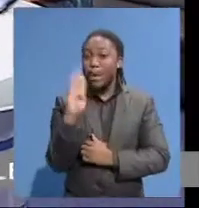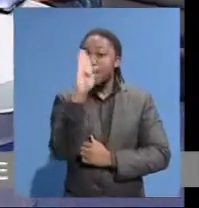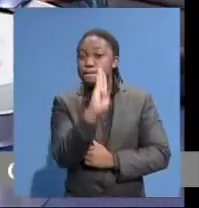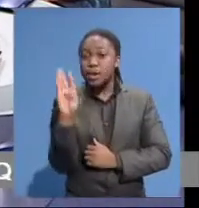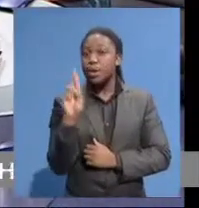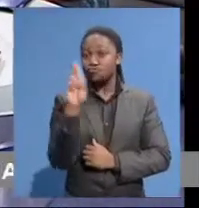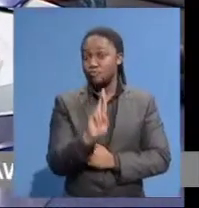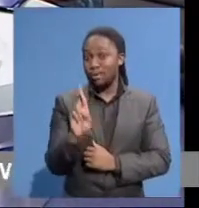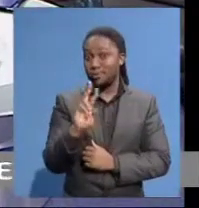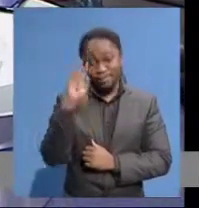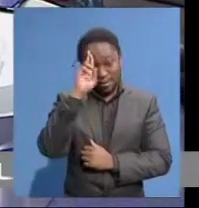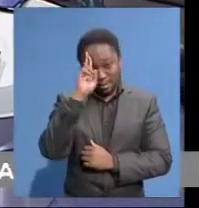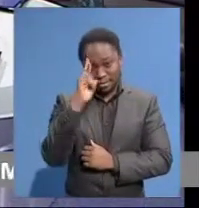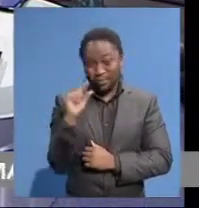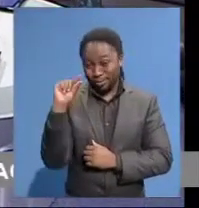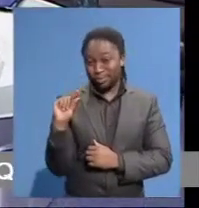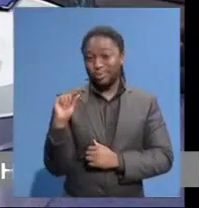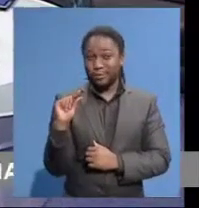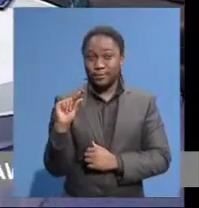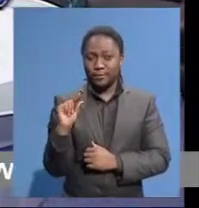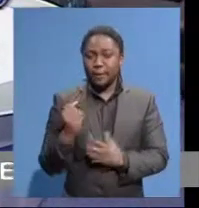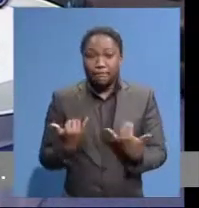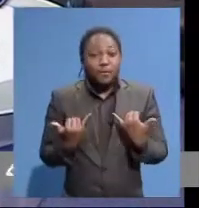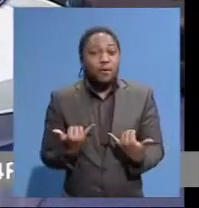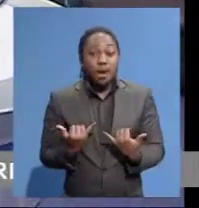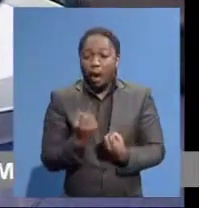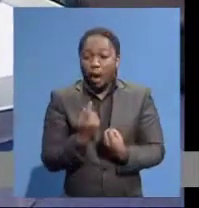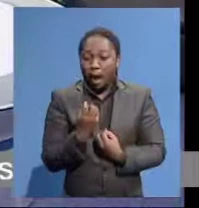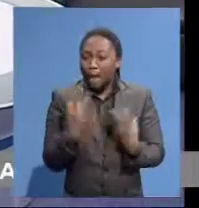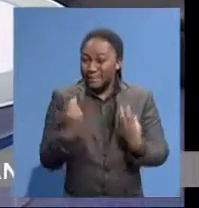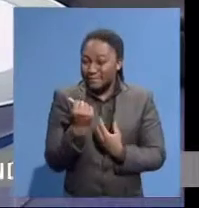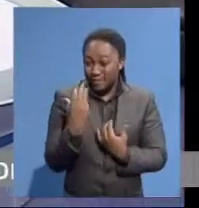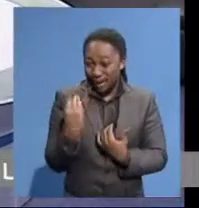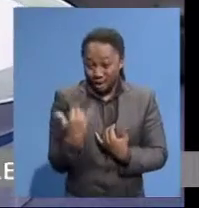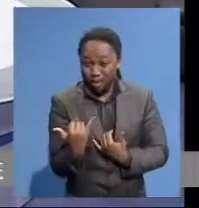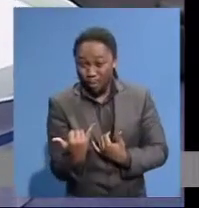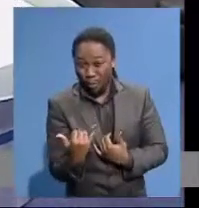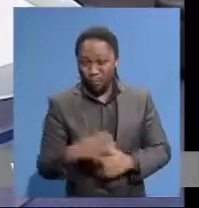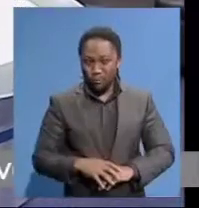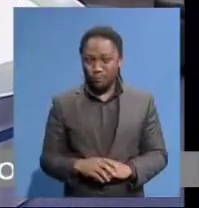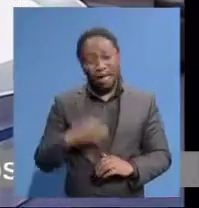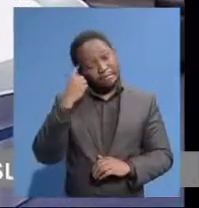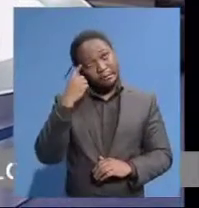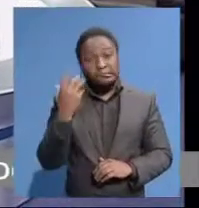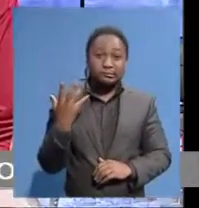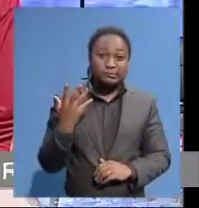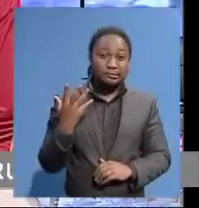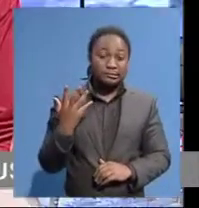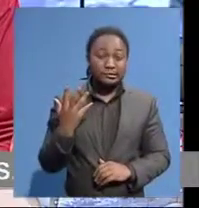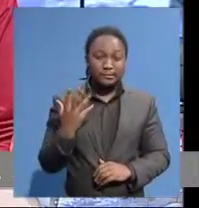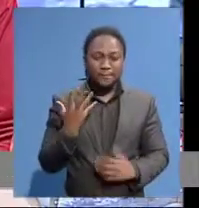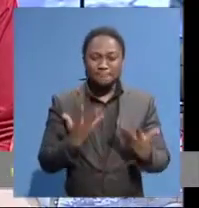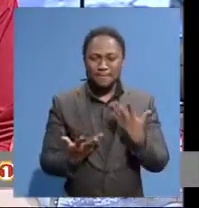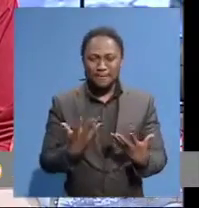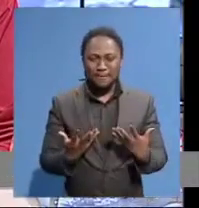that. It's so little. Yeah, it's so little. It's so little. How far are we need now to do in more. terms of raising funds? I think by the